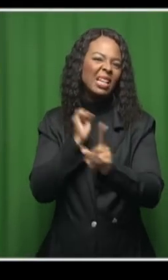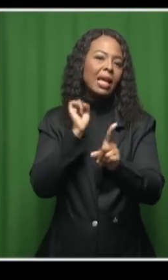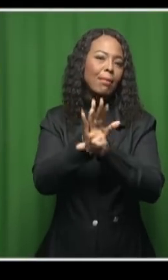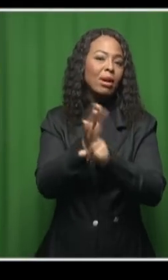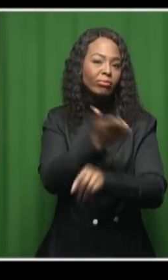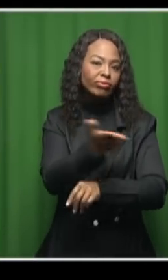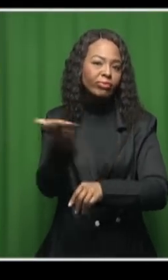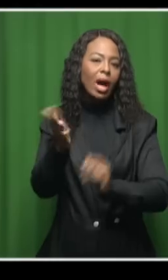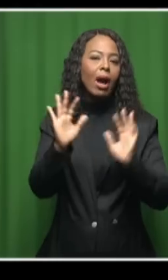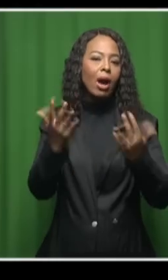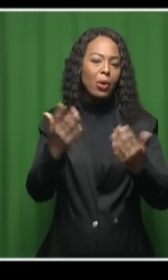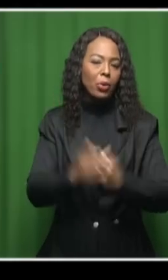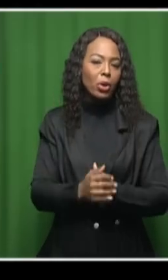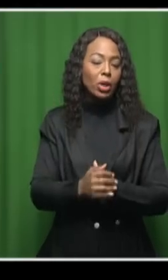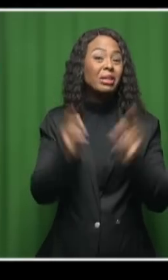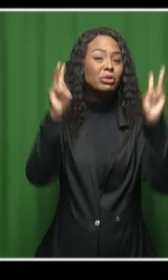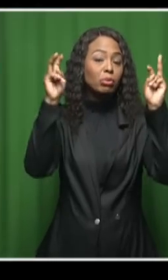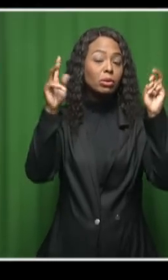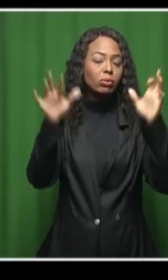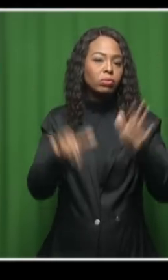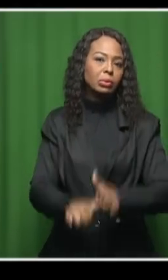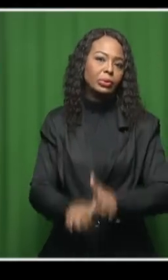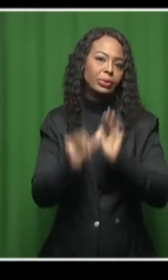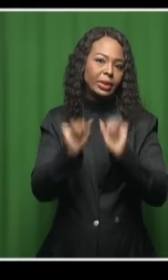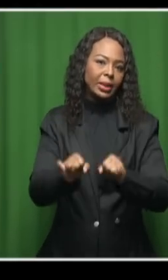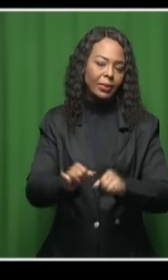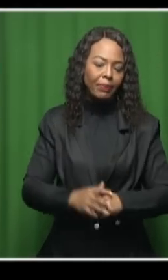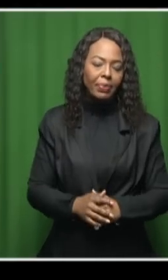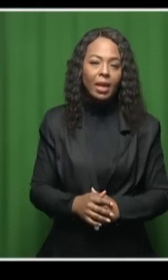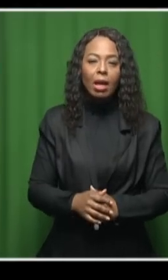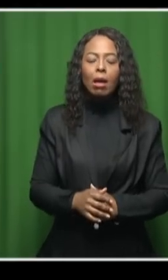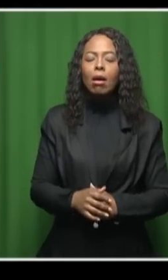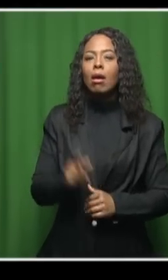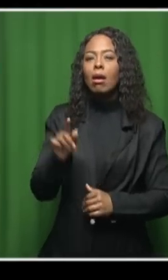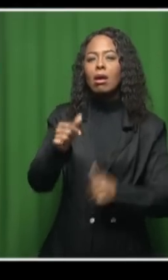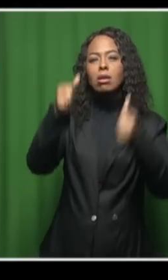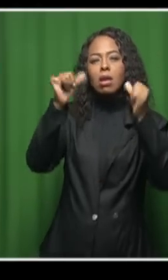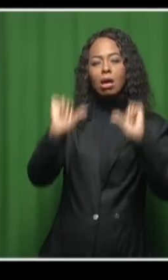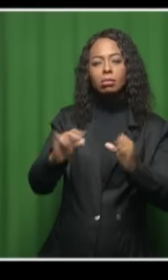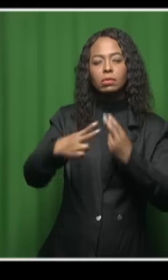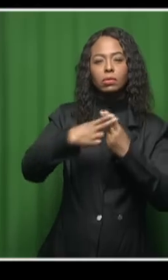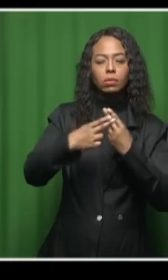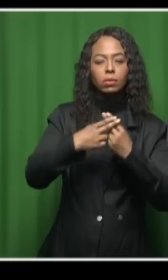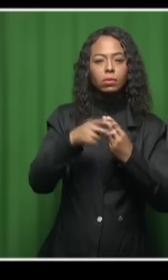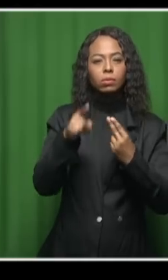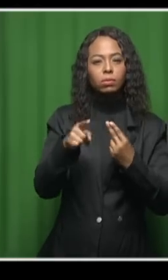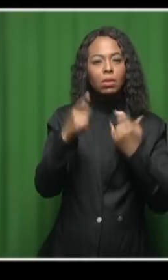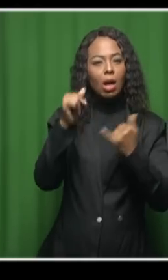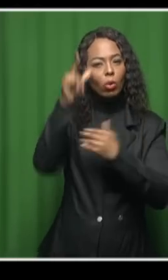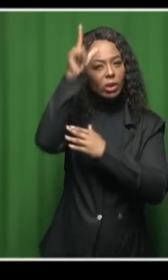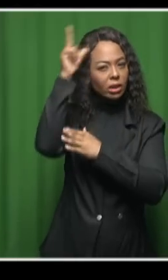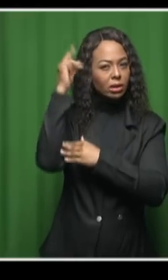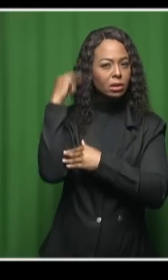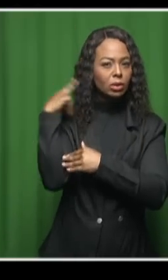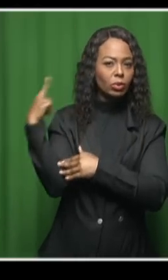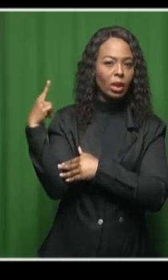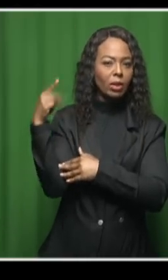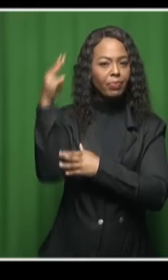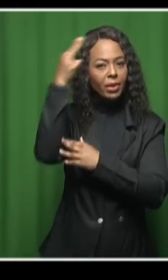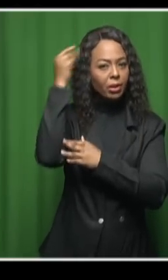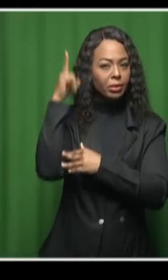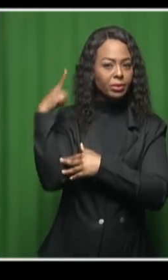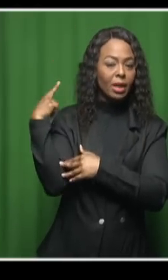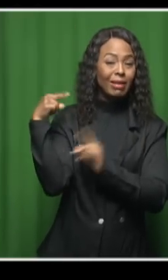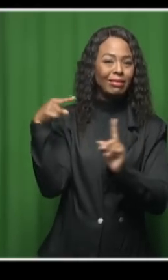So that's a very big talking point today. Indeed. Lindiwe The next one, hashtag Lindiwe Sisulu. So this was